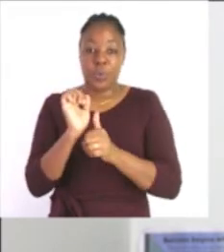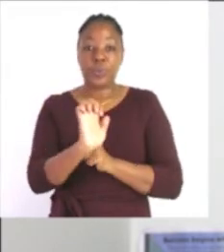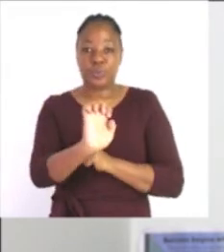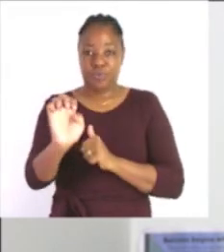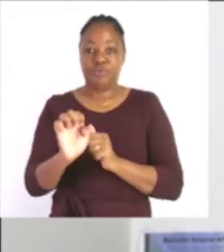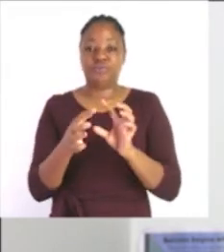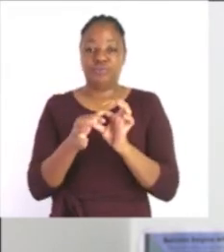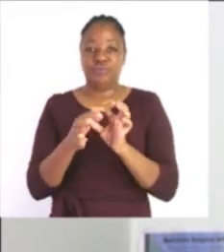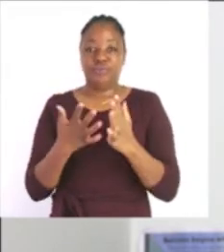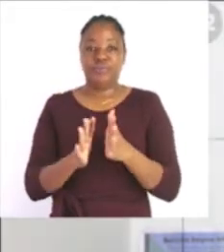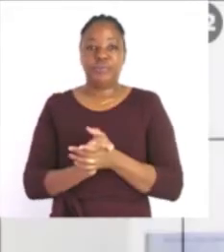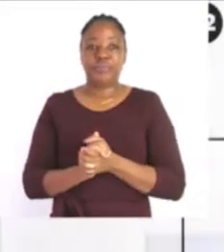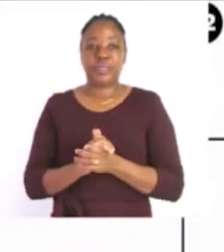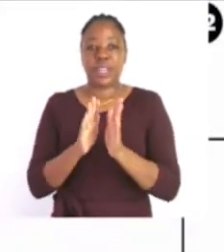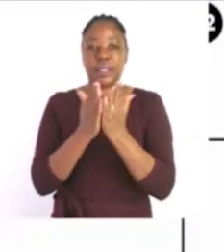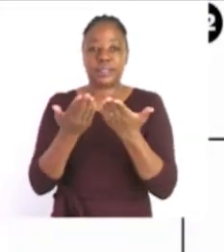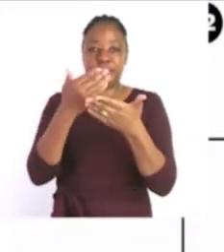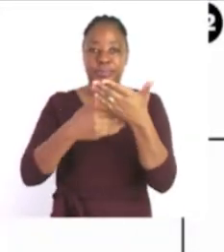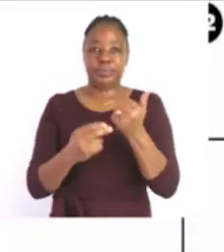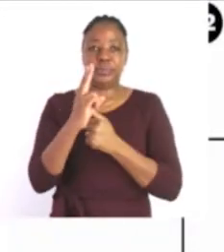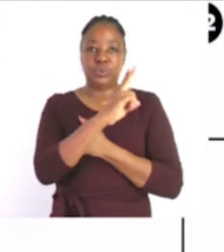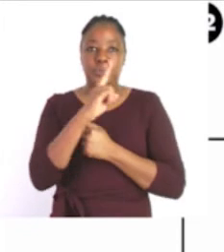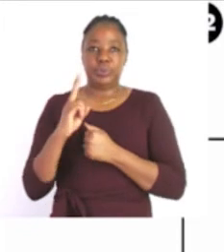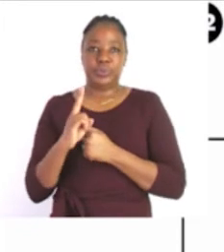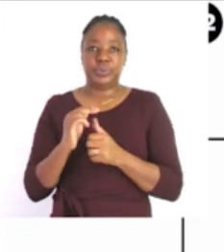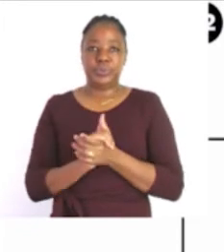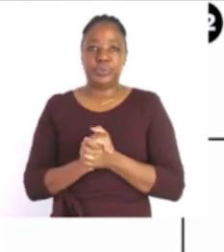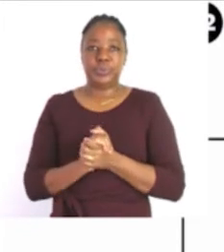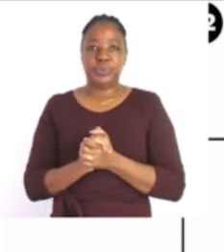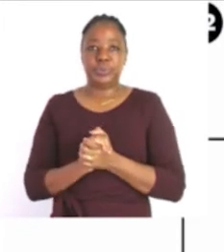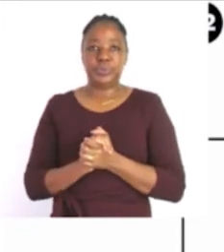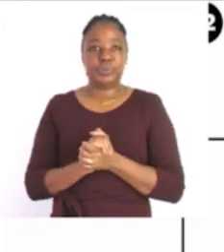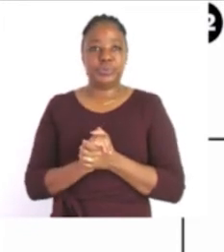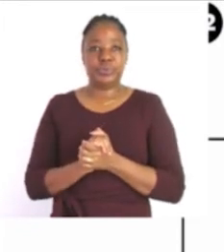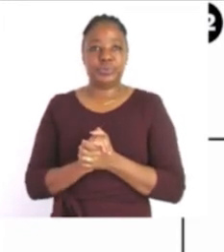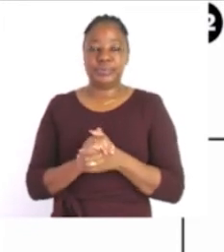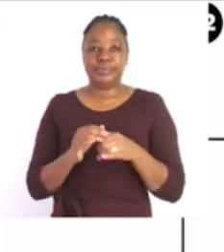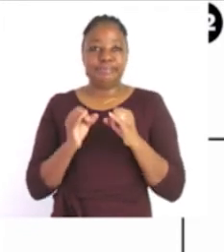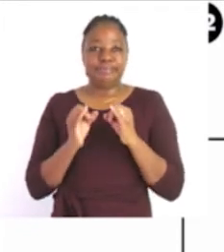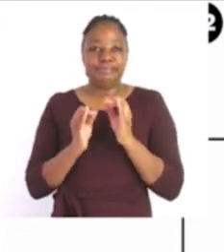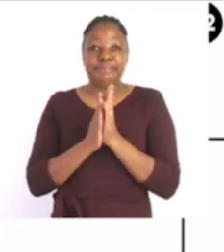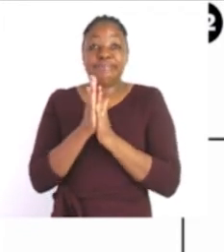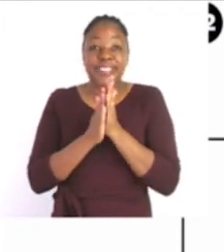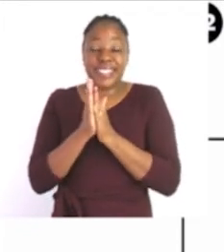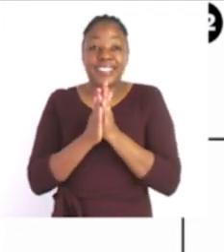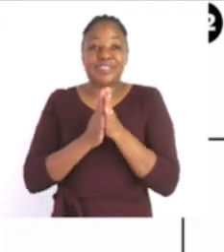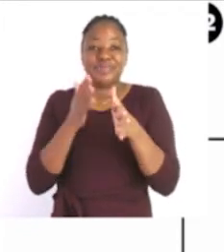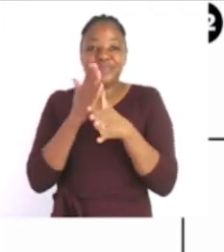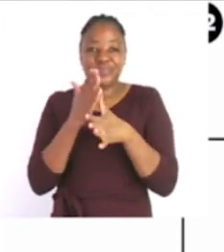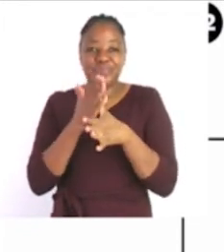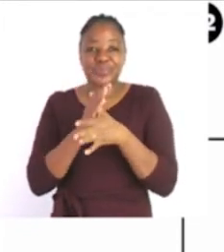turn to page 22 for our next exercise. This one is very interesting. We are going to be talking